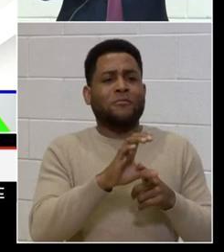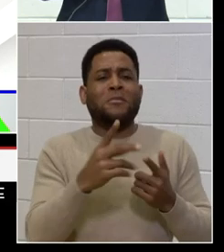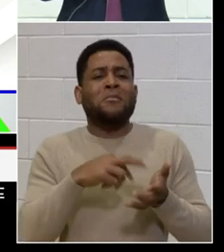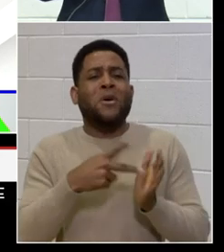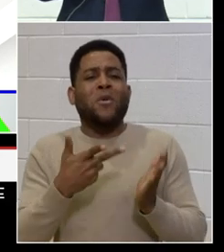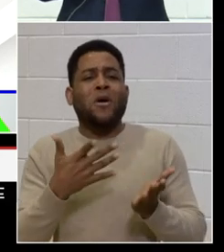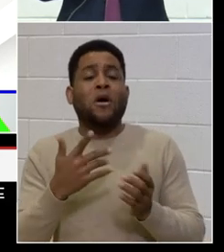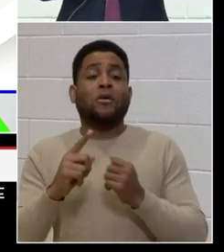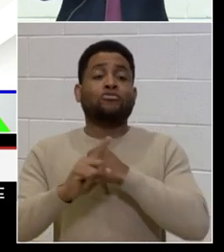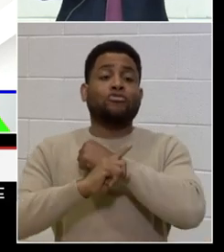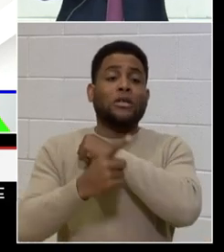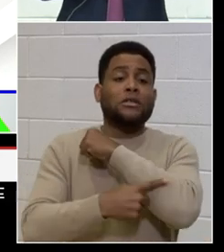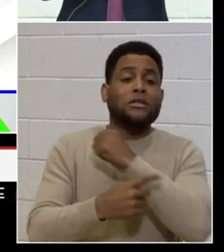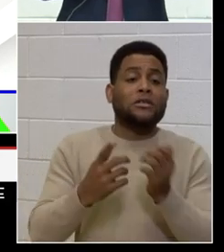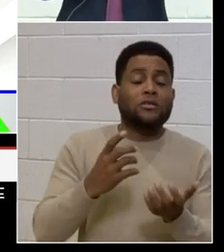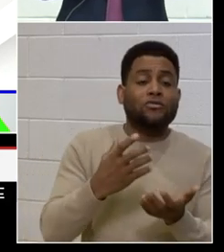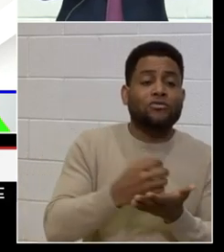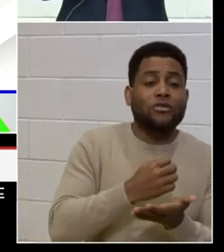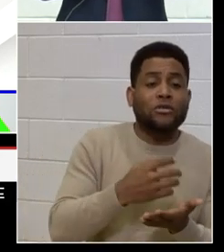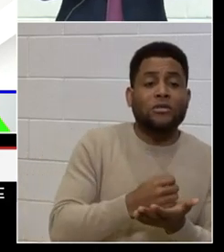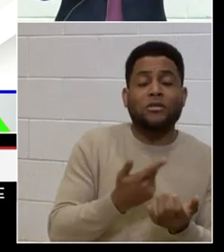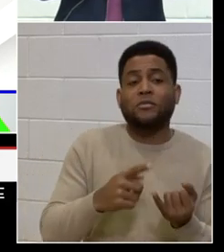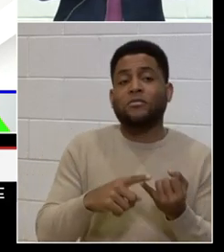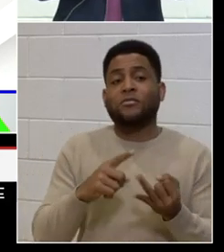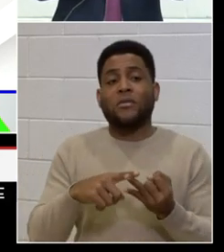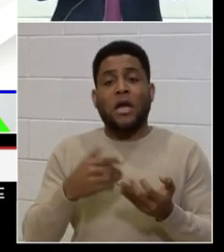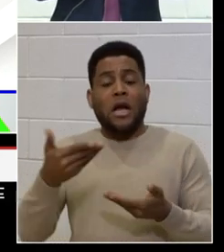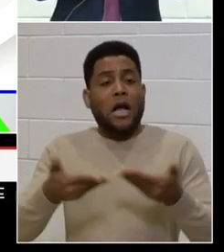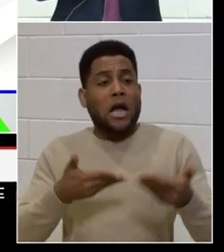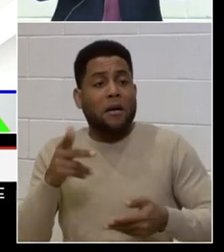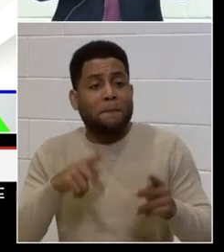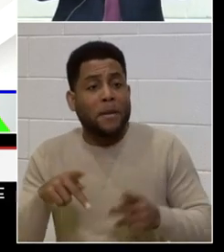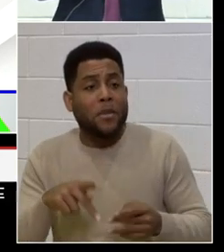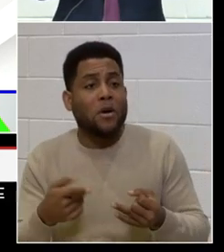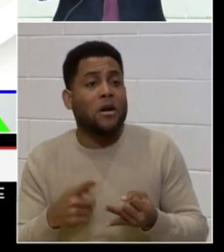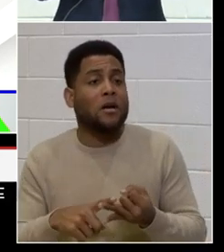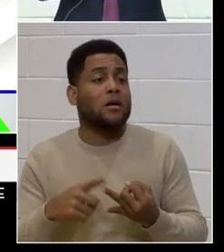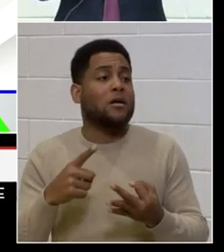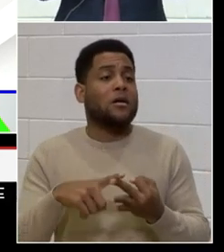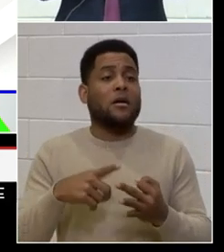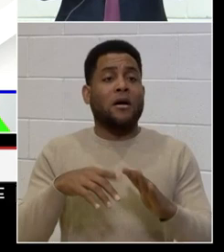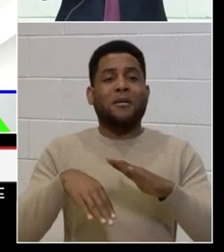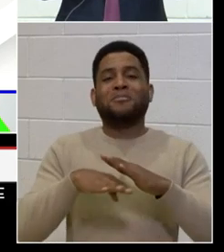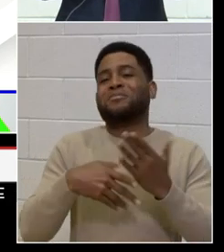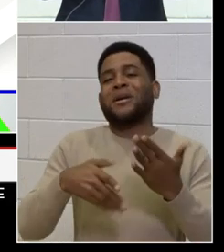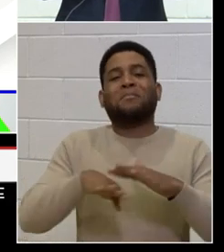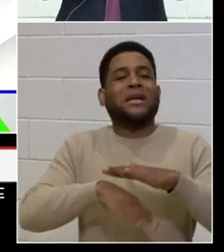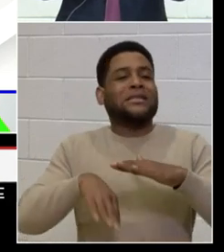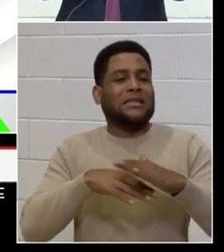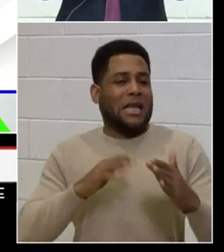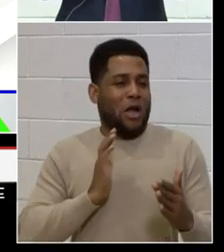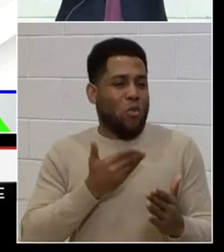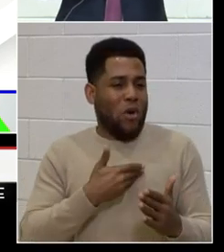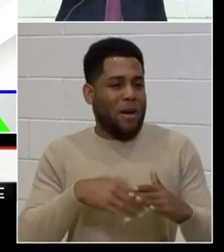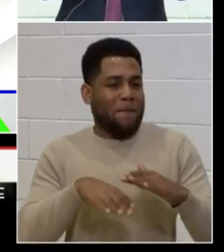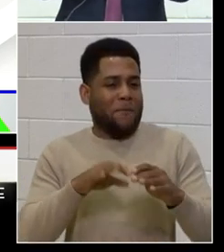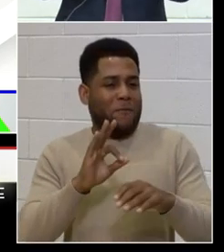procure contracts, carry out the basic functions of a municipal government. It actually totals to be a relatively small